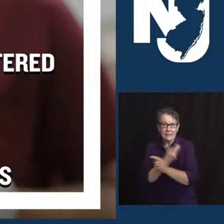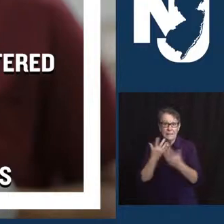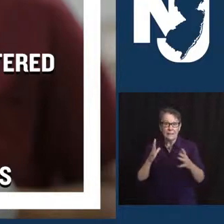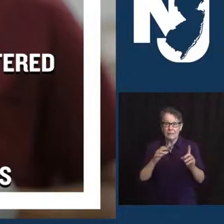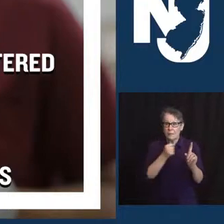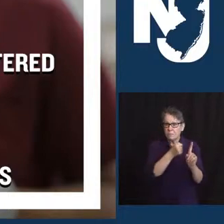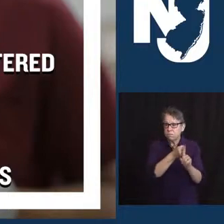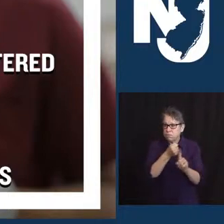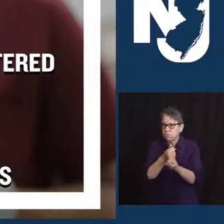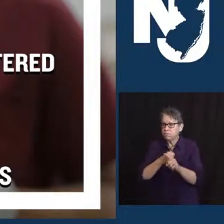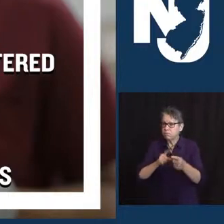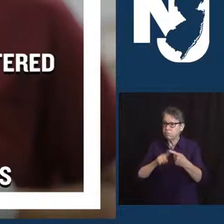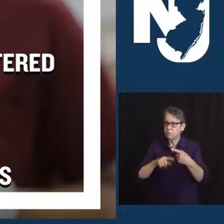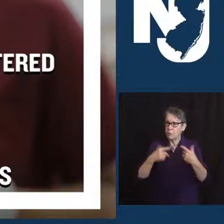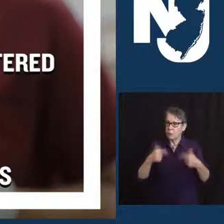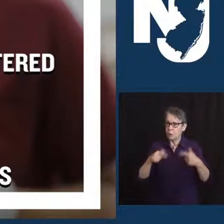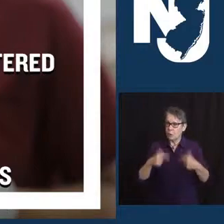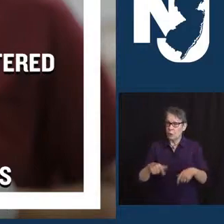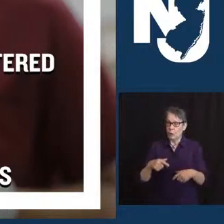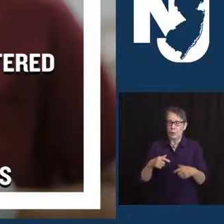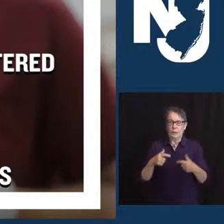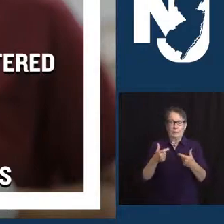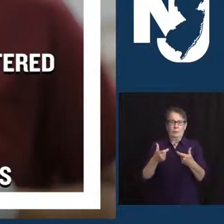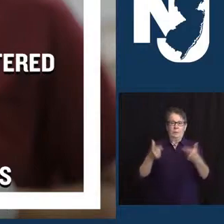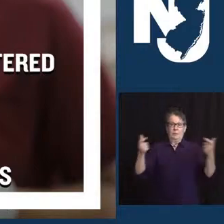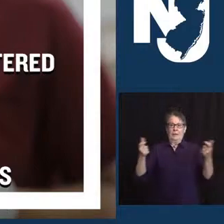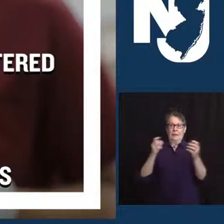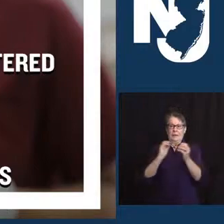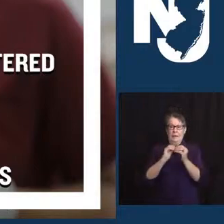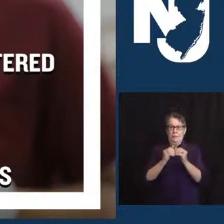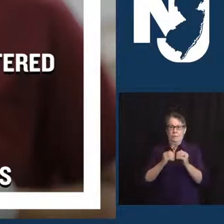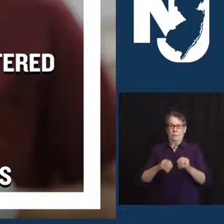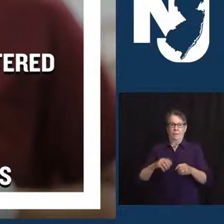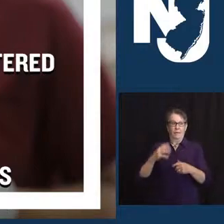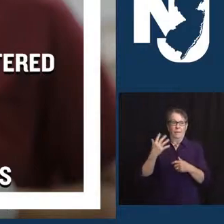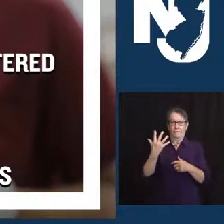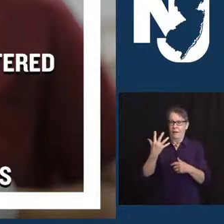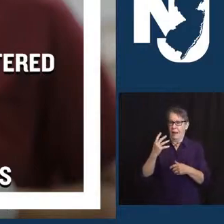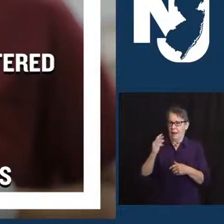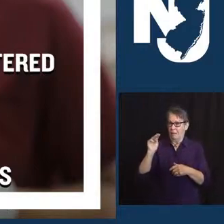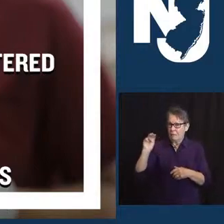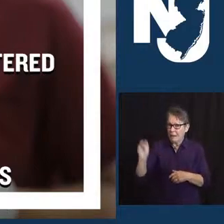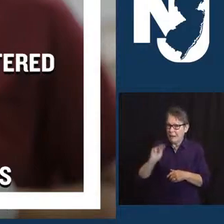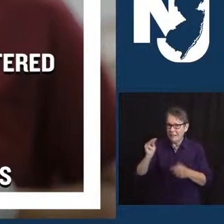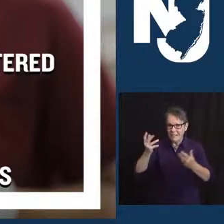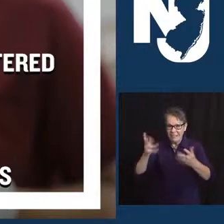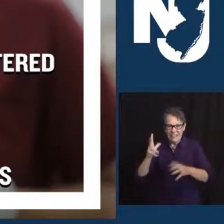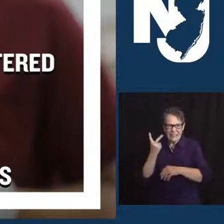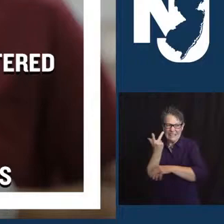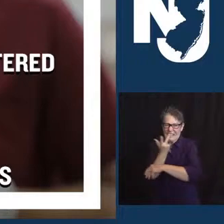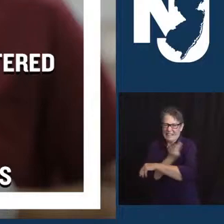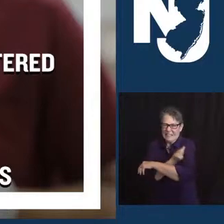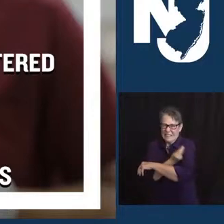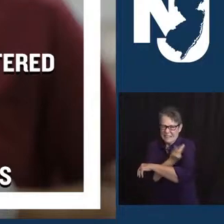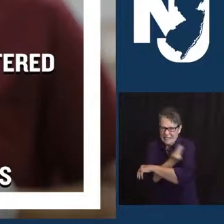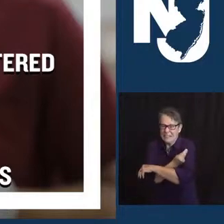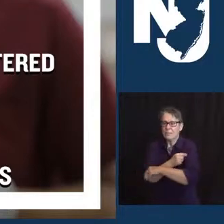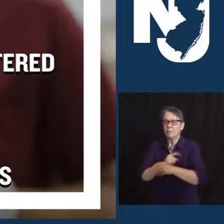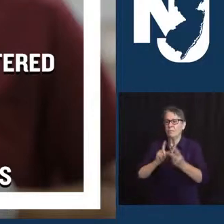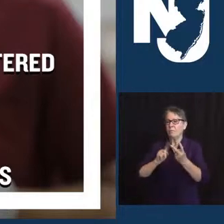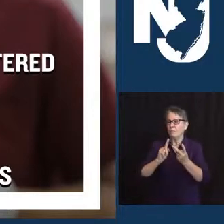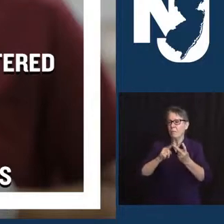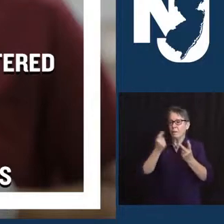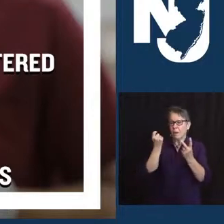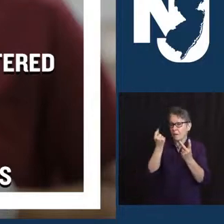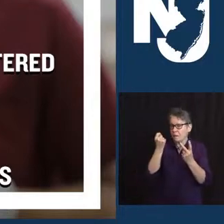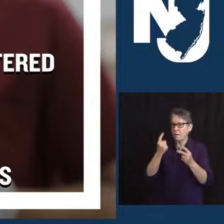was administered and we surpassed 2 million fully vaccinated individuals. To all working across